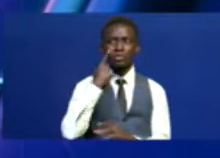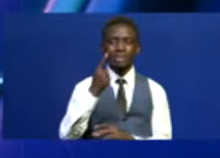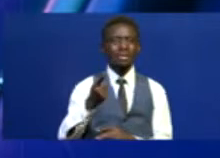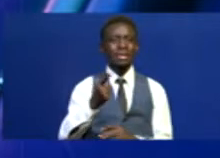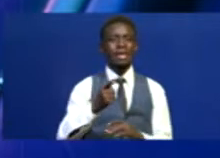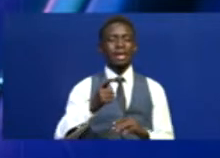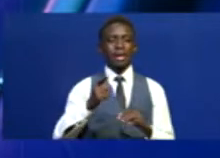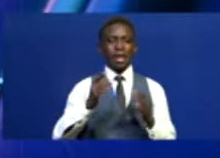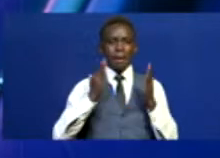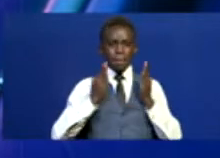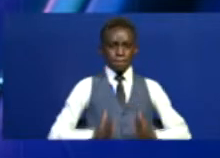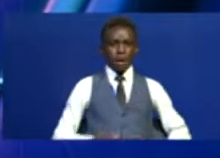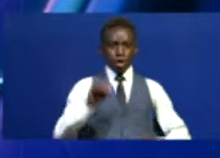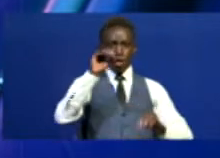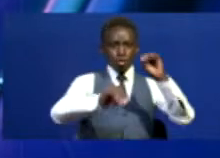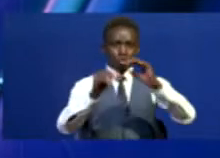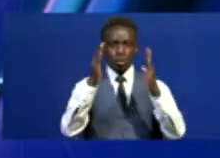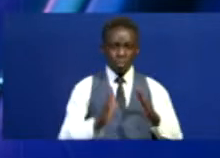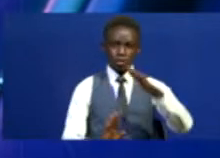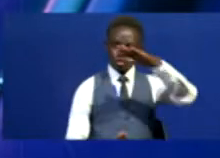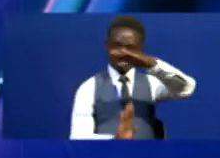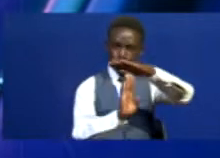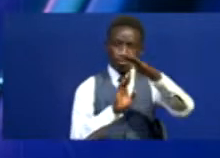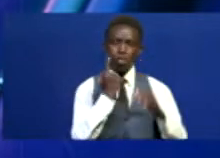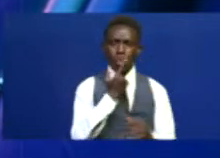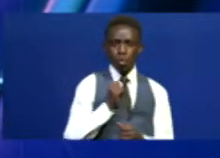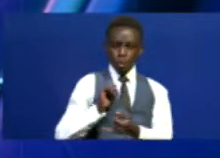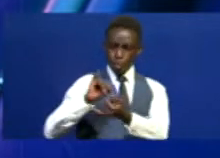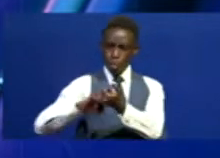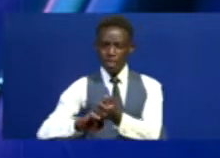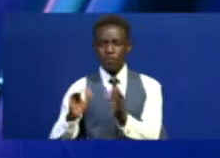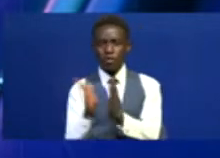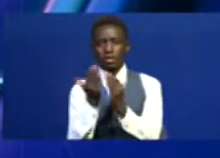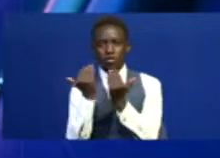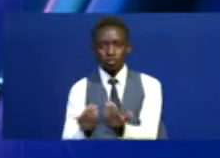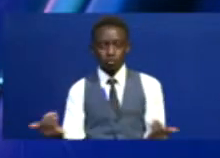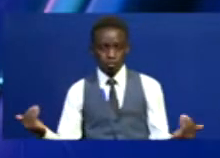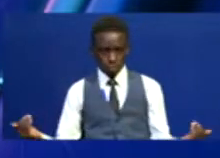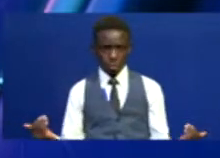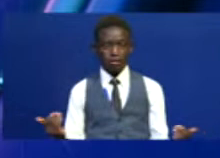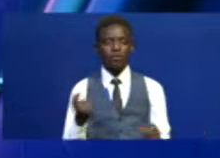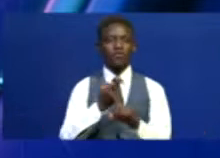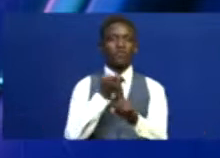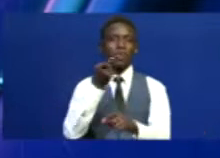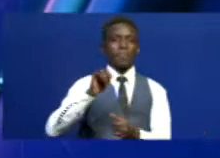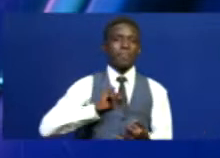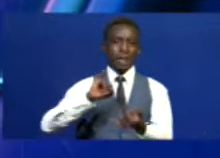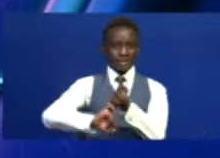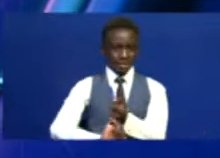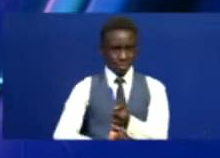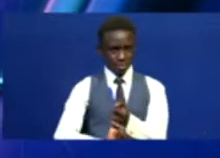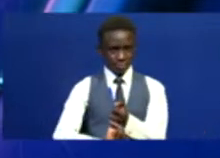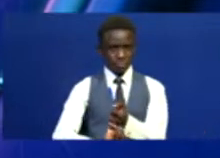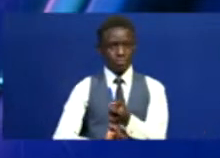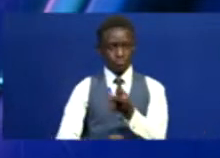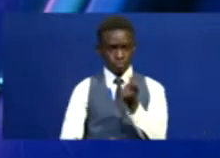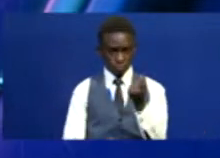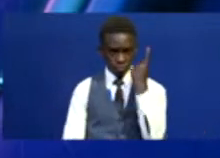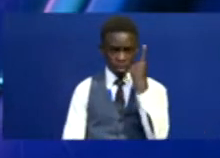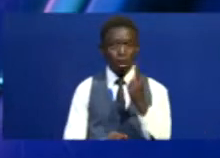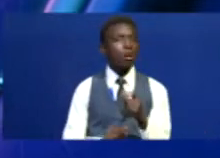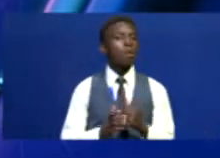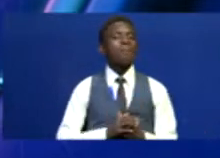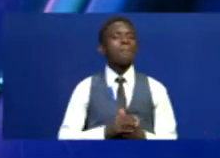contributor, the spouse, and the declared children arising from that marriage. What